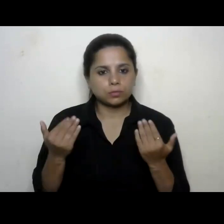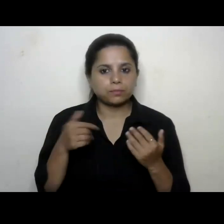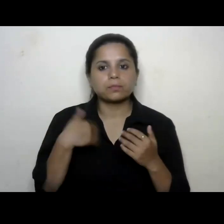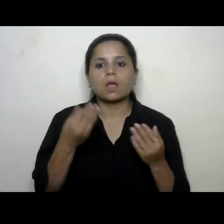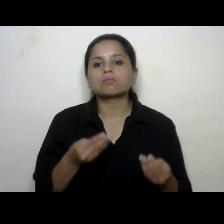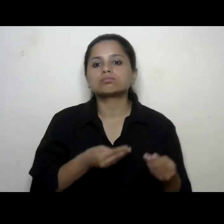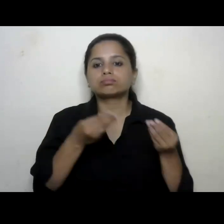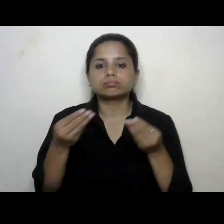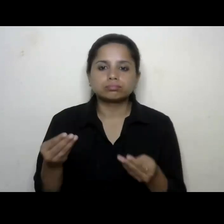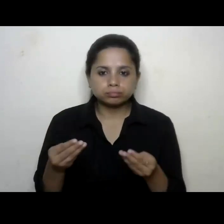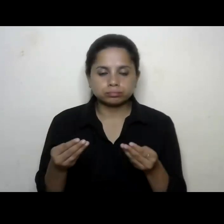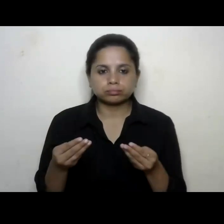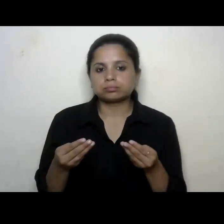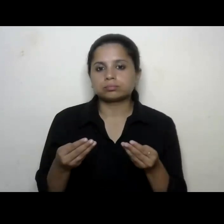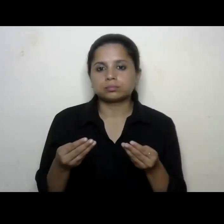to the